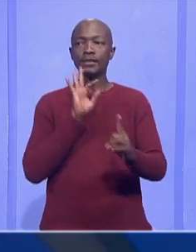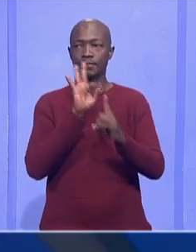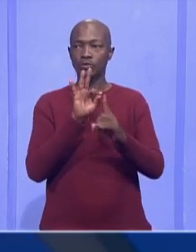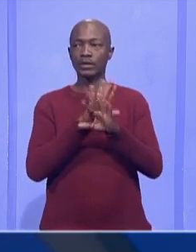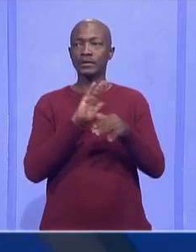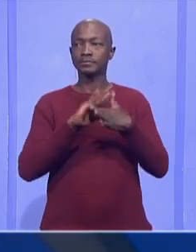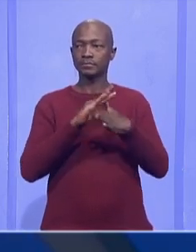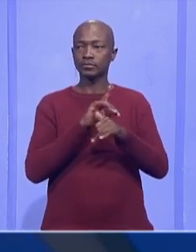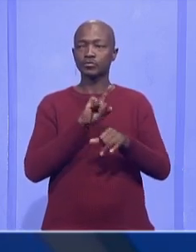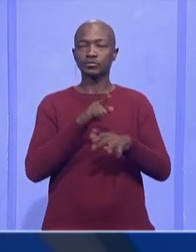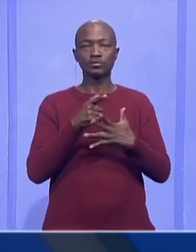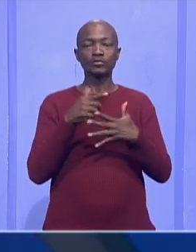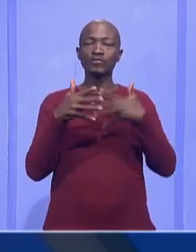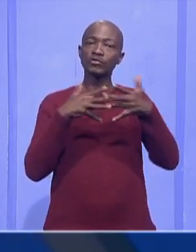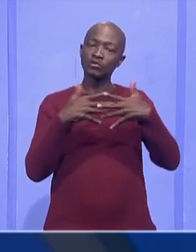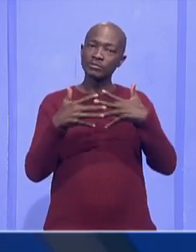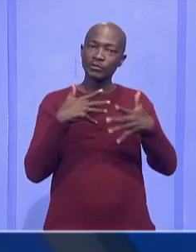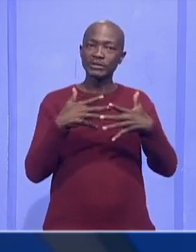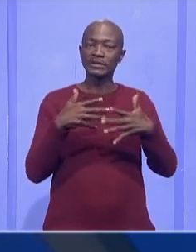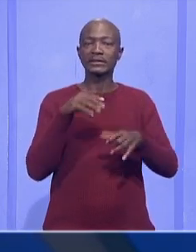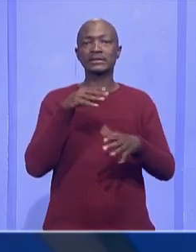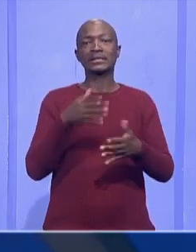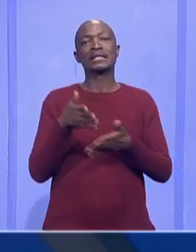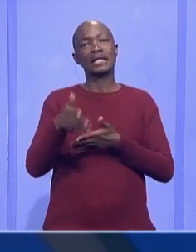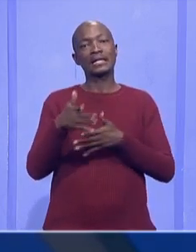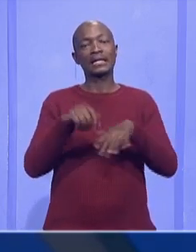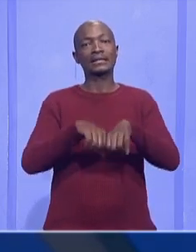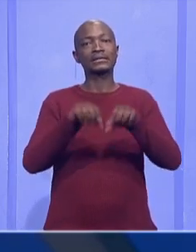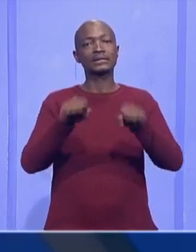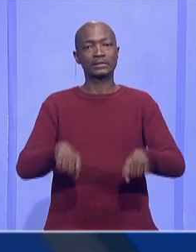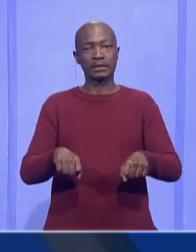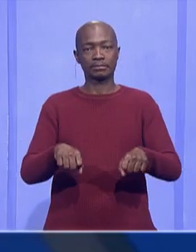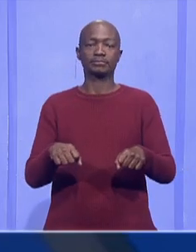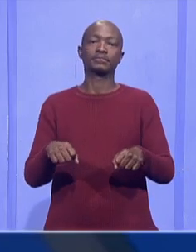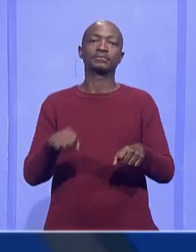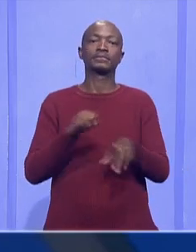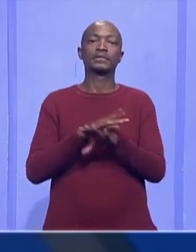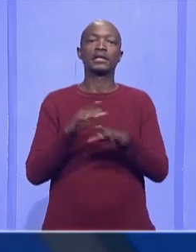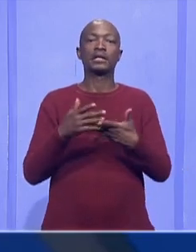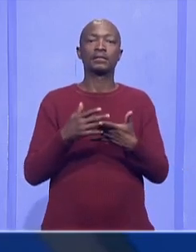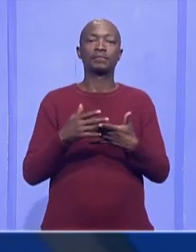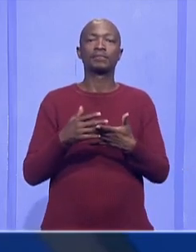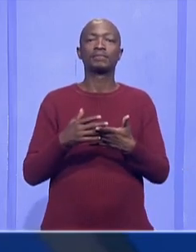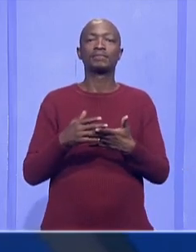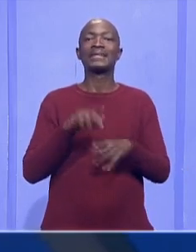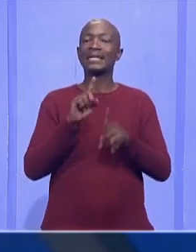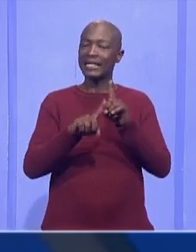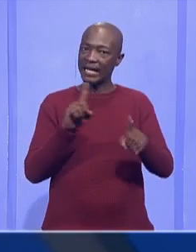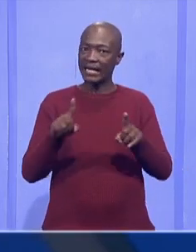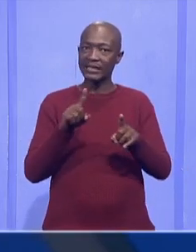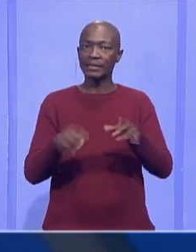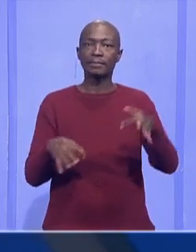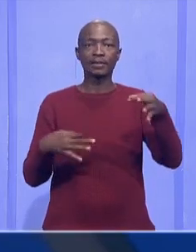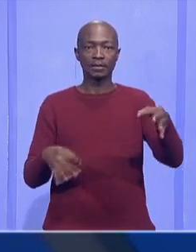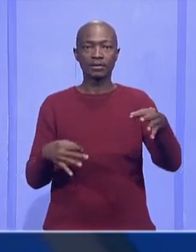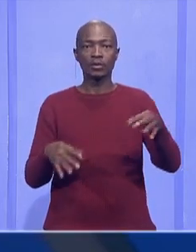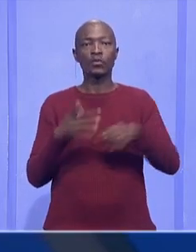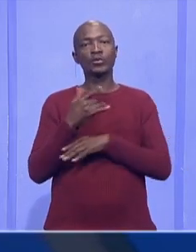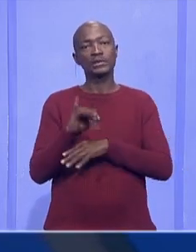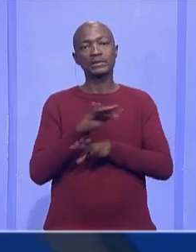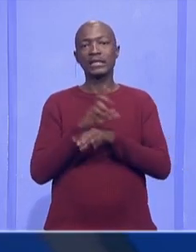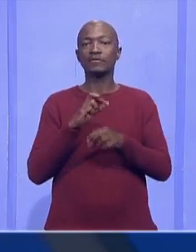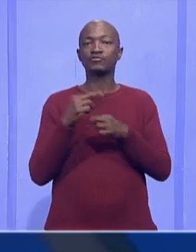system. Even if the ballot papers were more than the number of people who actually registered, every ballot paper would still have to be accounted